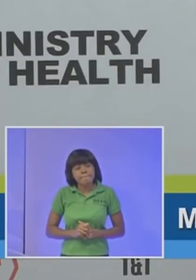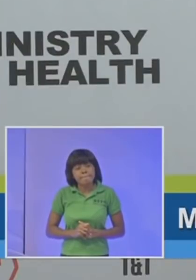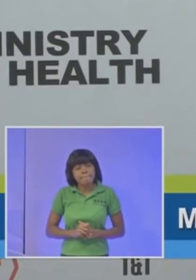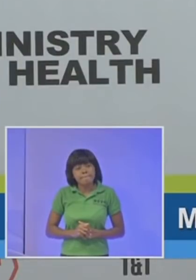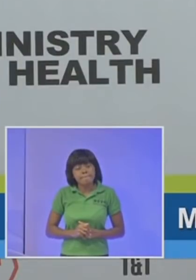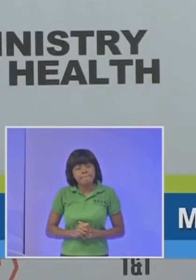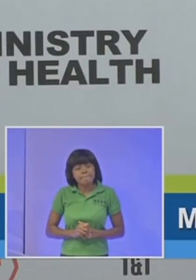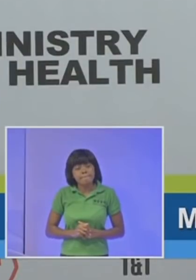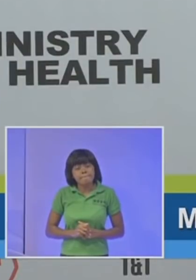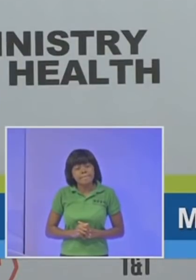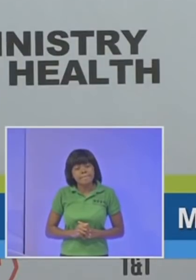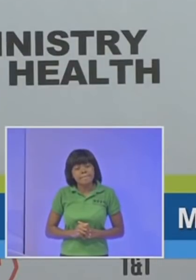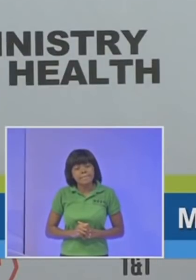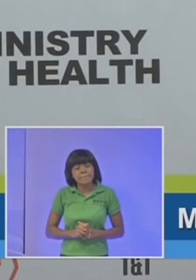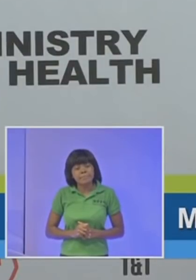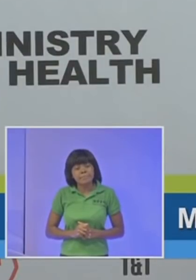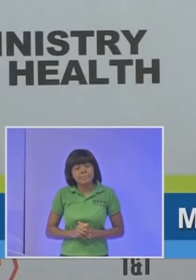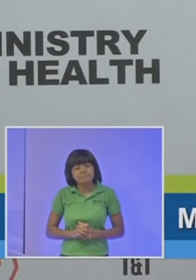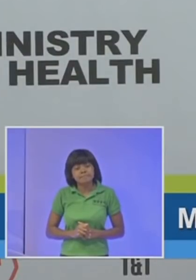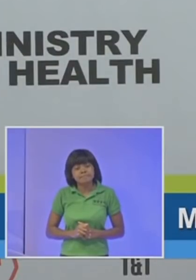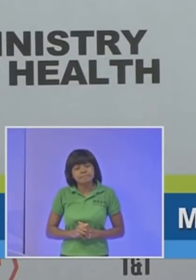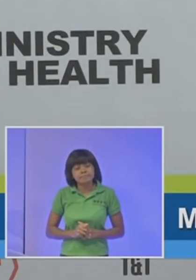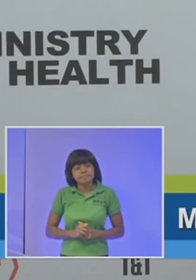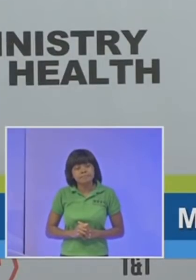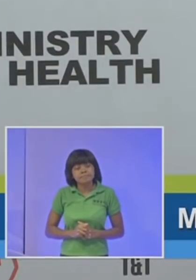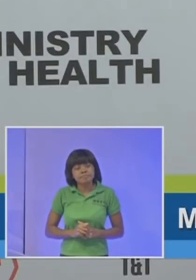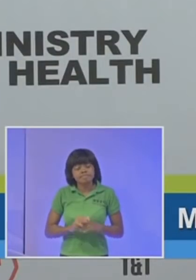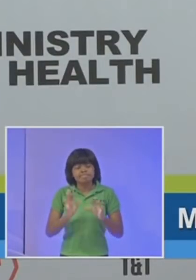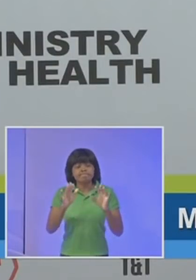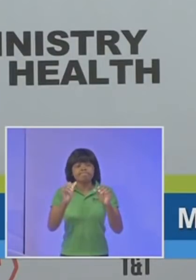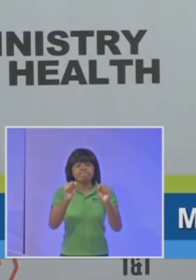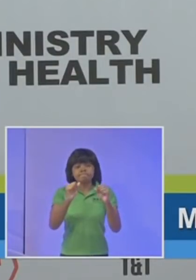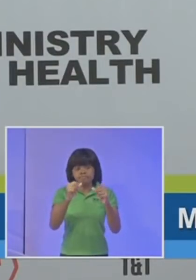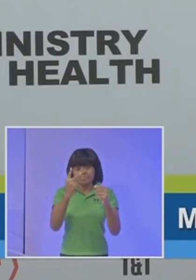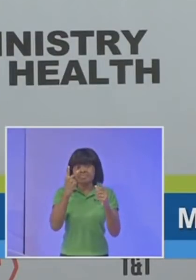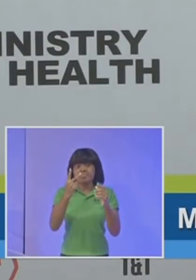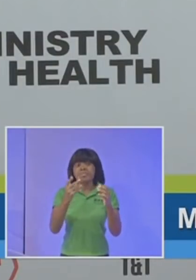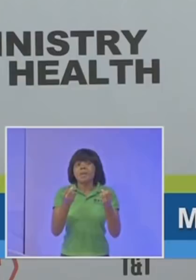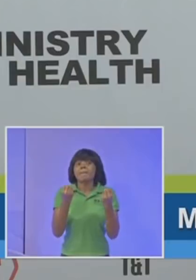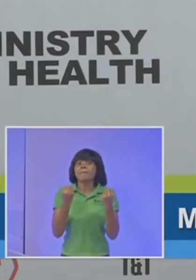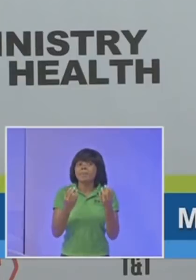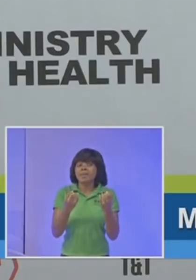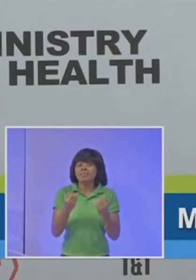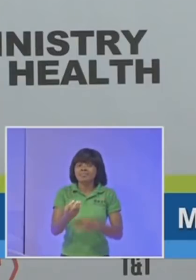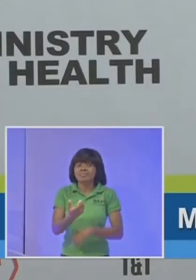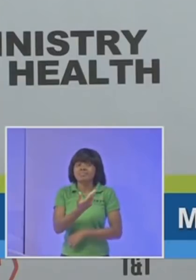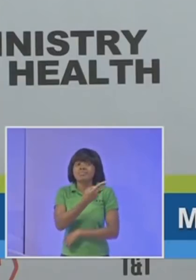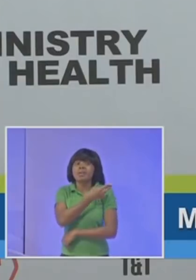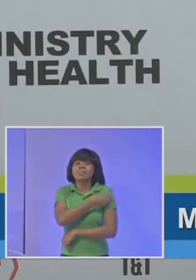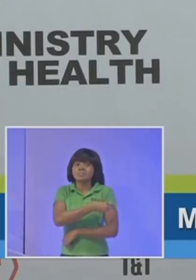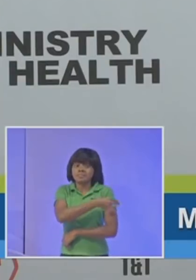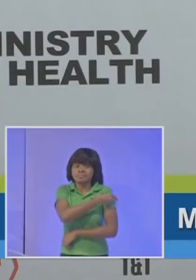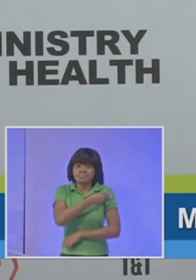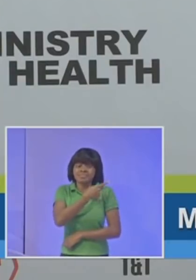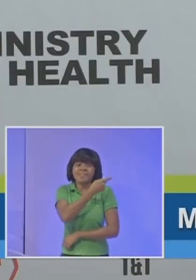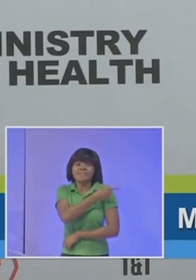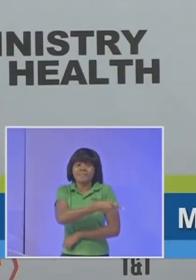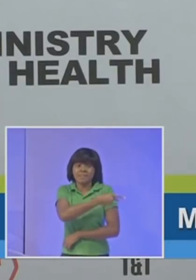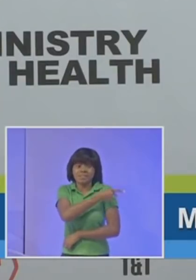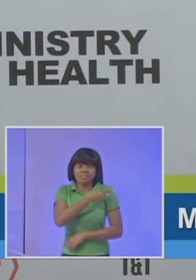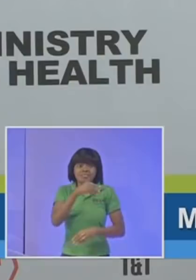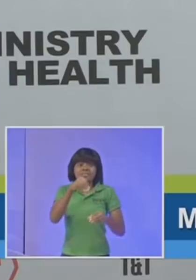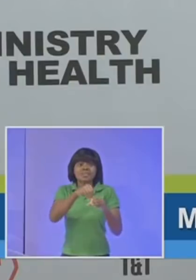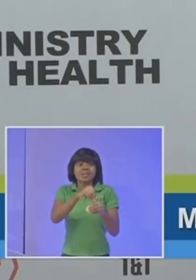So we do see a lot of patients in the hospital with premorbid conditions like diabetes, high blood